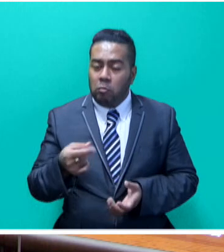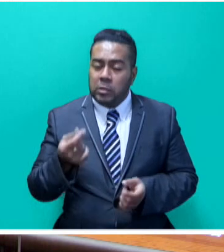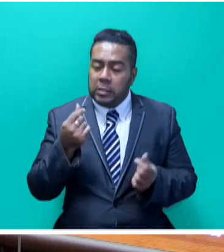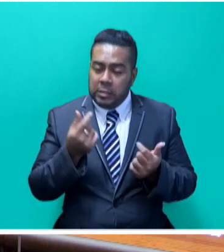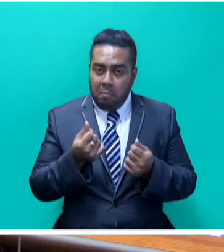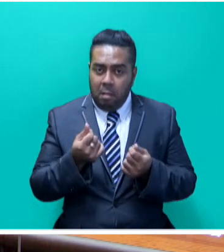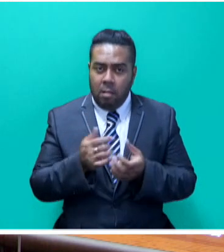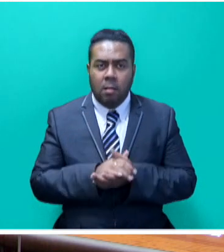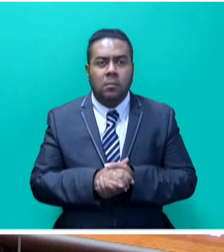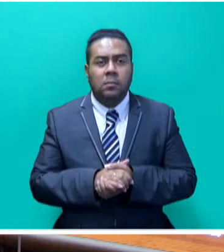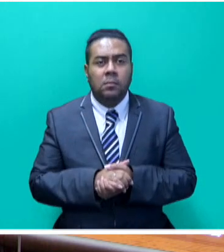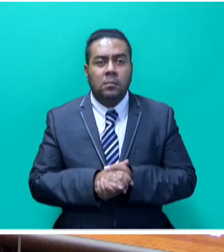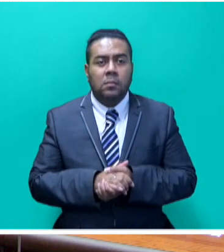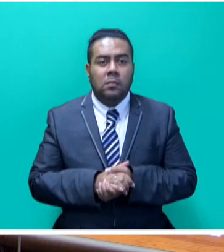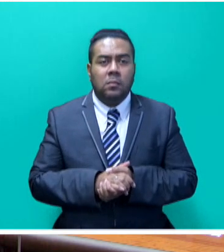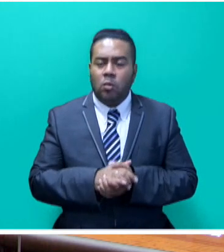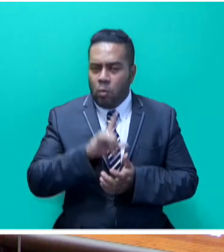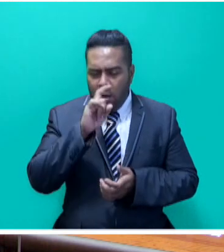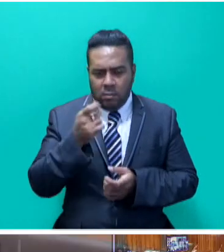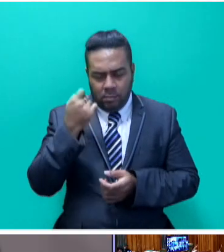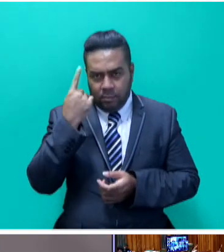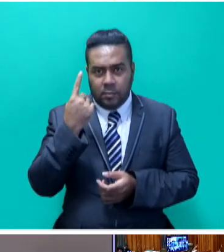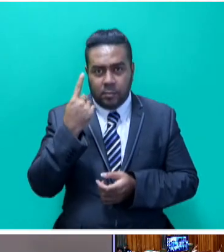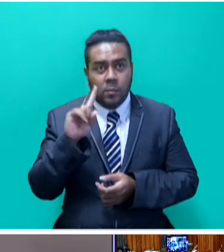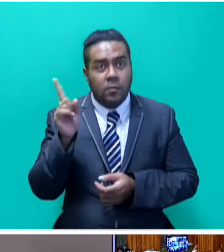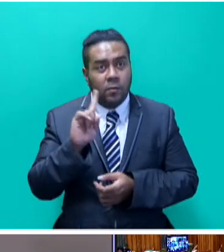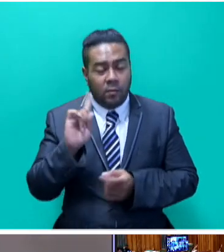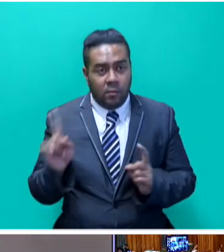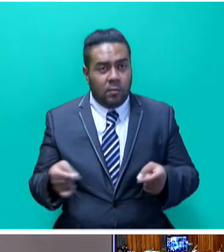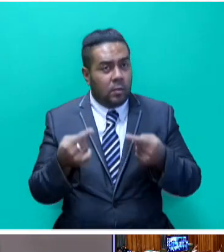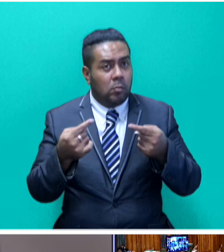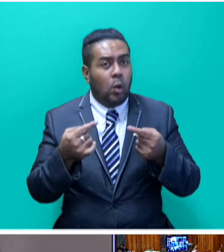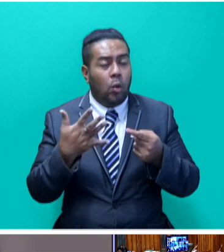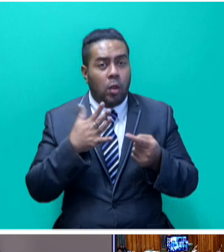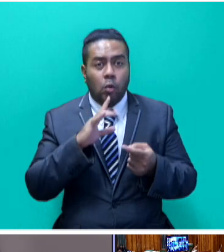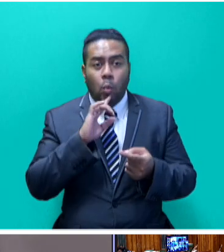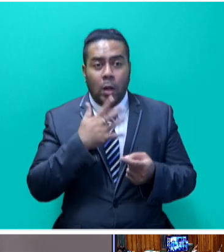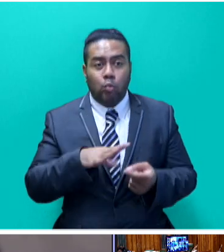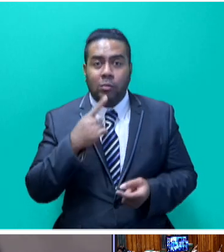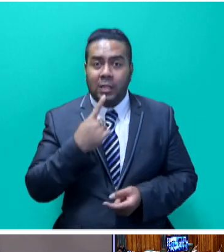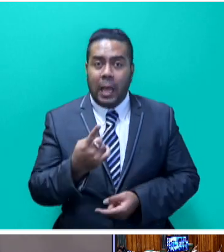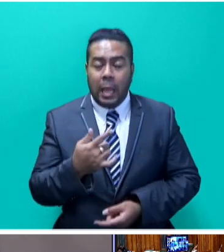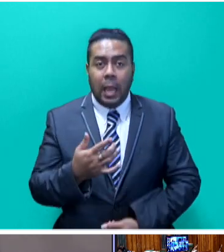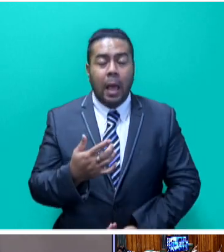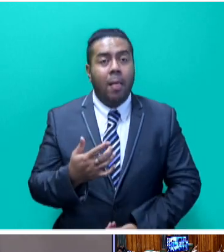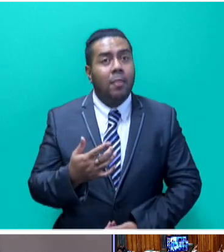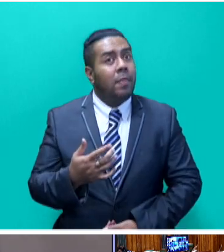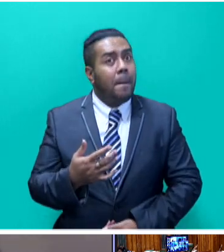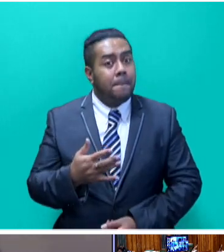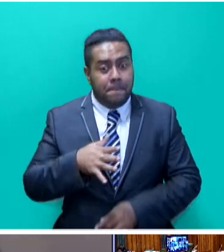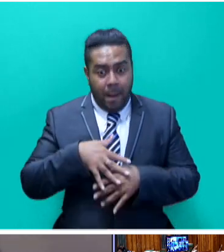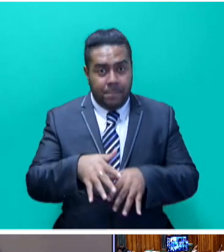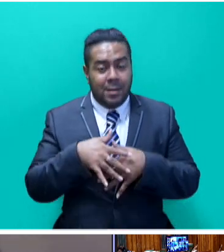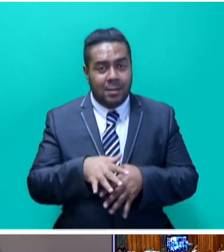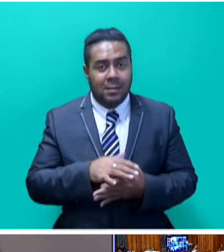Mr. Speaker, incomparable. What the opposition also fails to tell the public is the economic base in